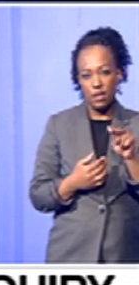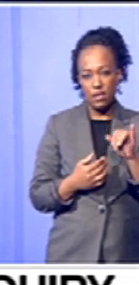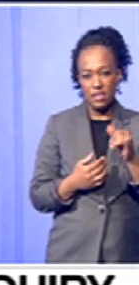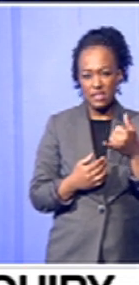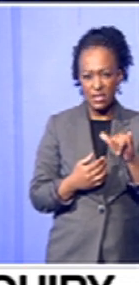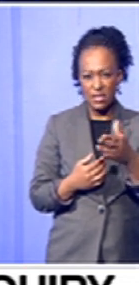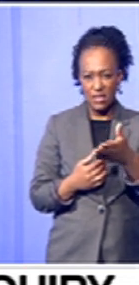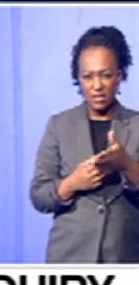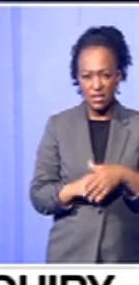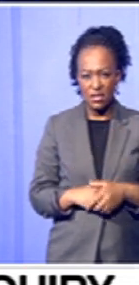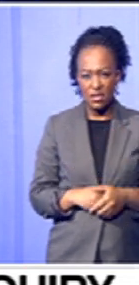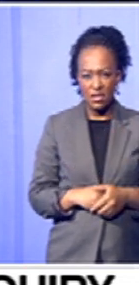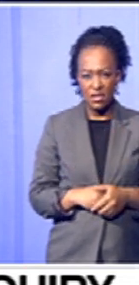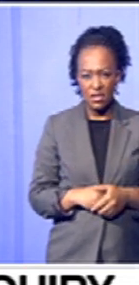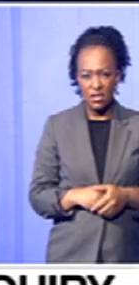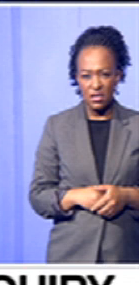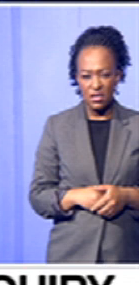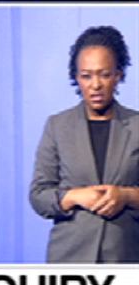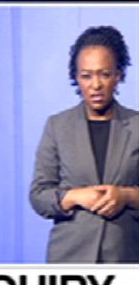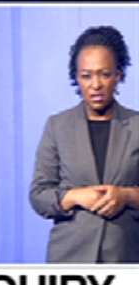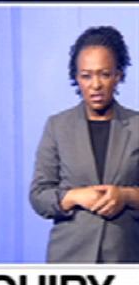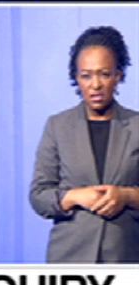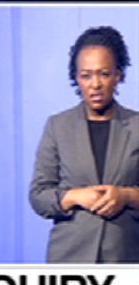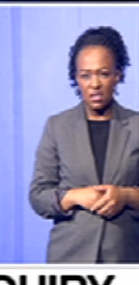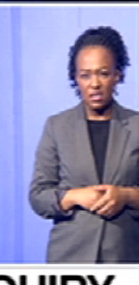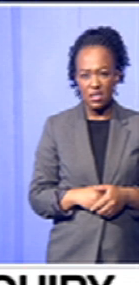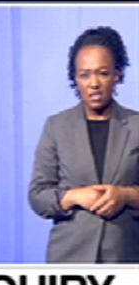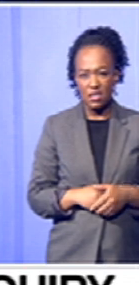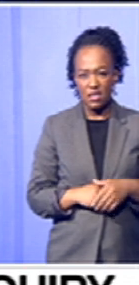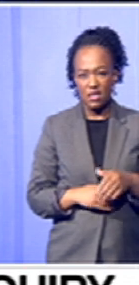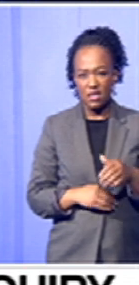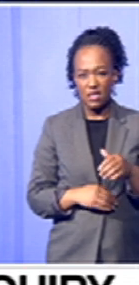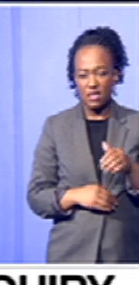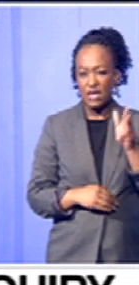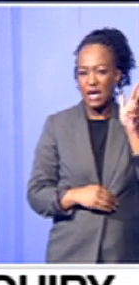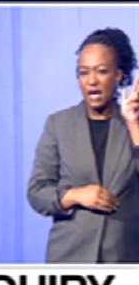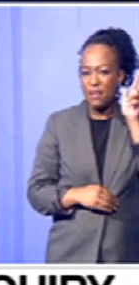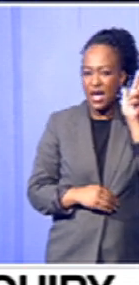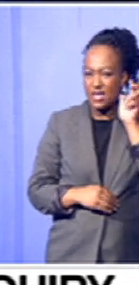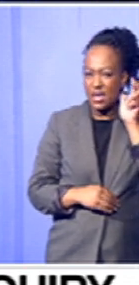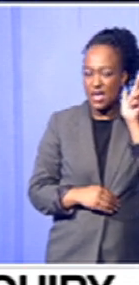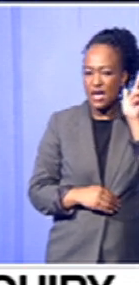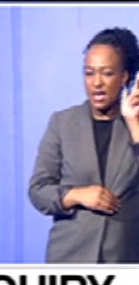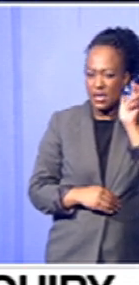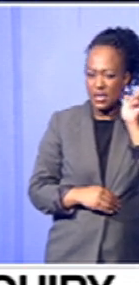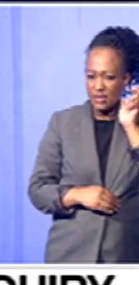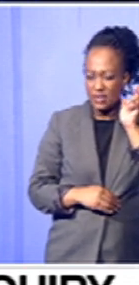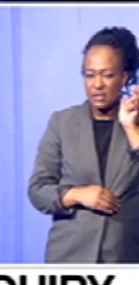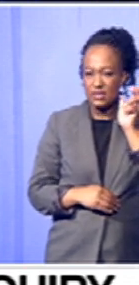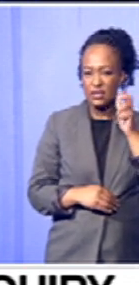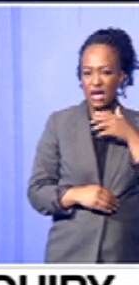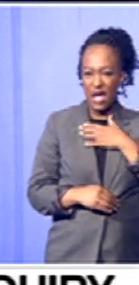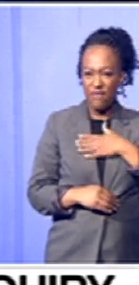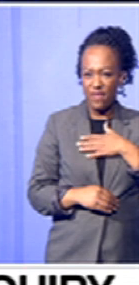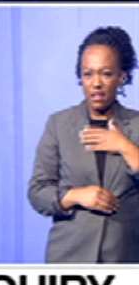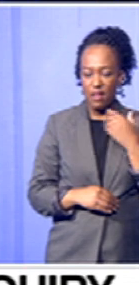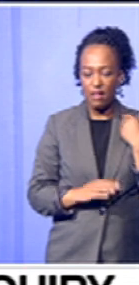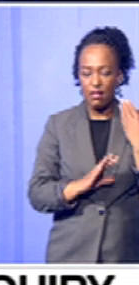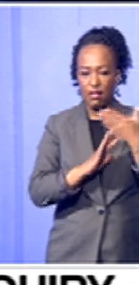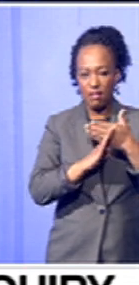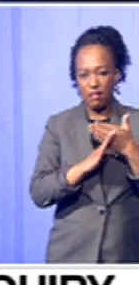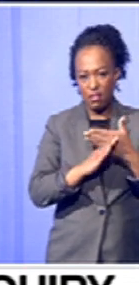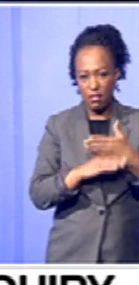I think I keep not hearing you. But in terms of the process as it stands